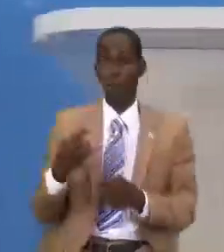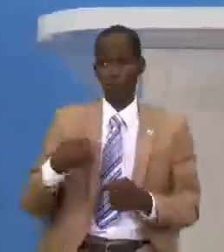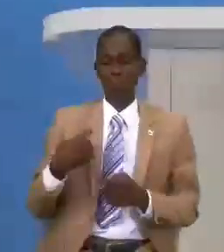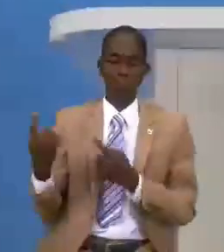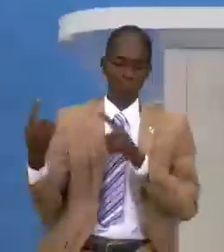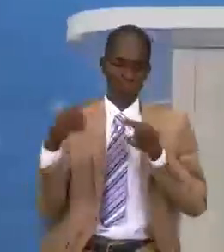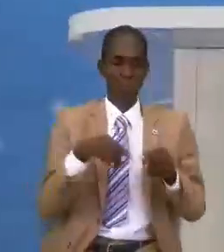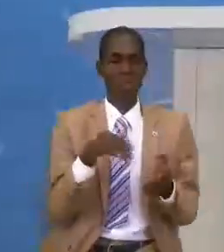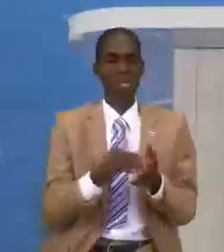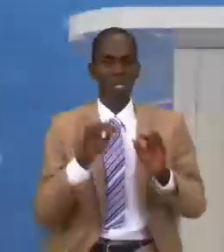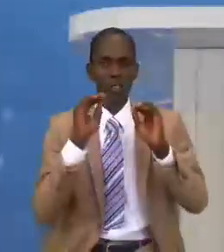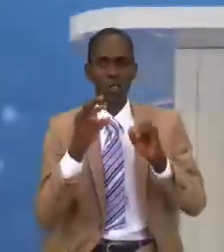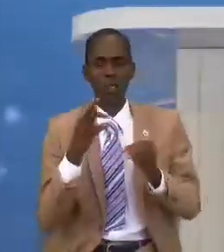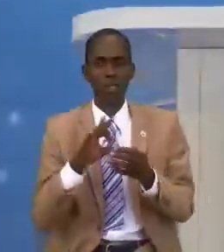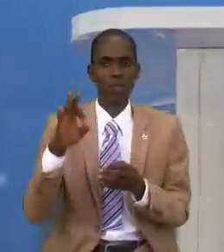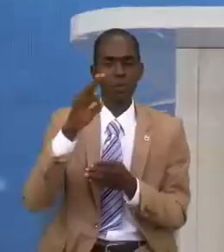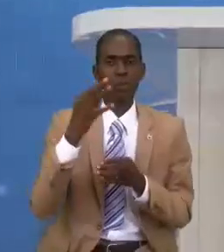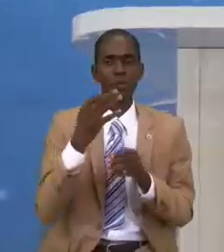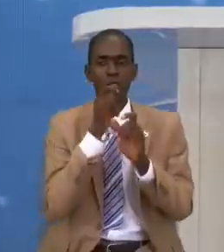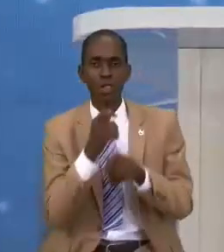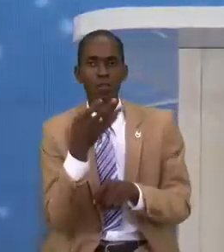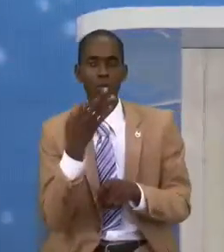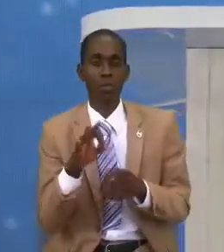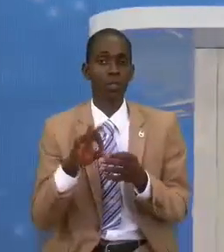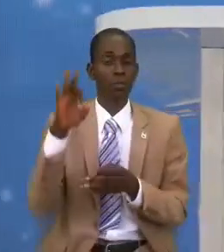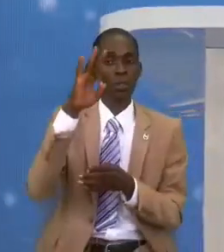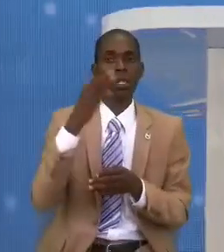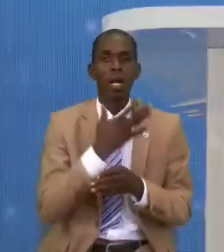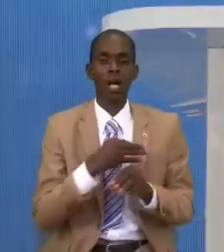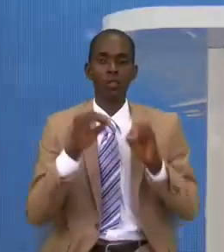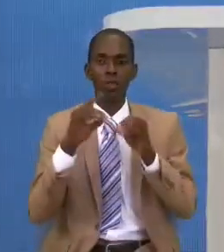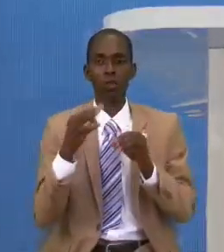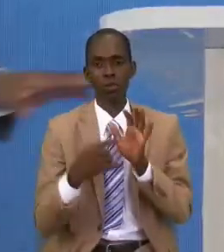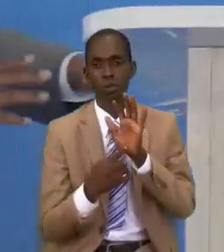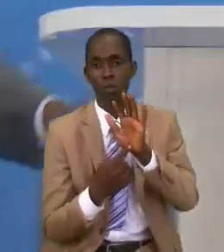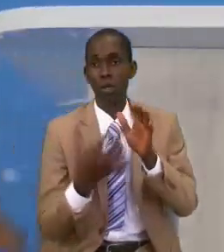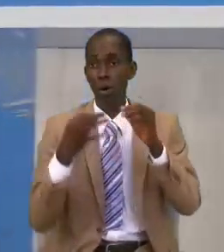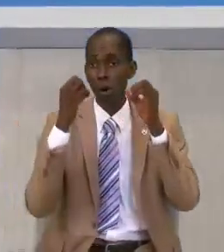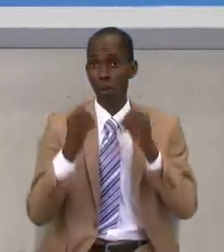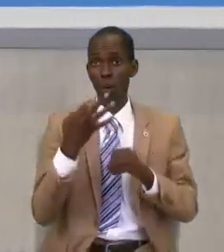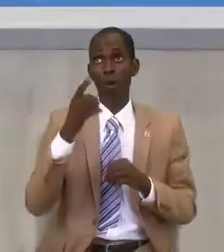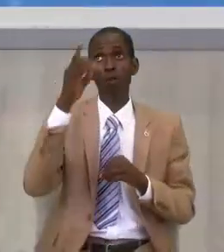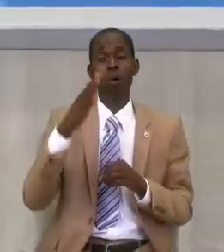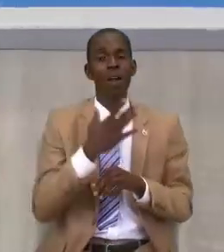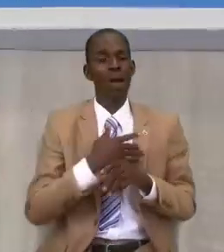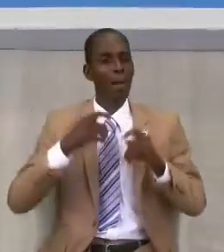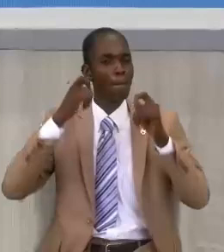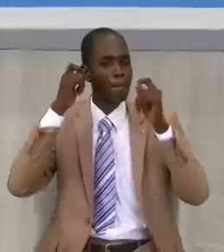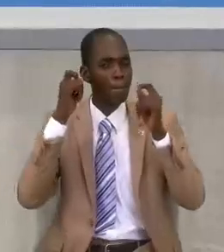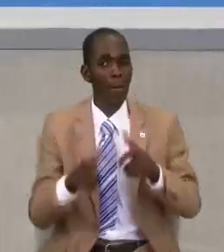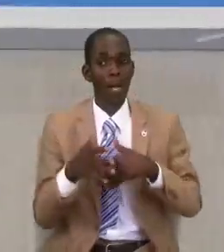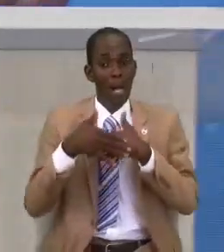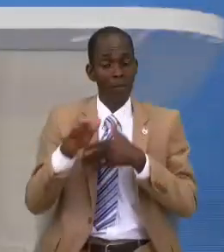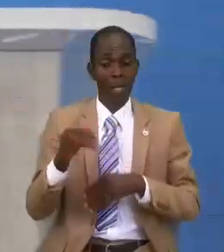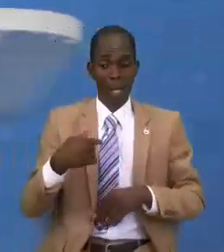of the power of God. This is where I'm going now. Immediately after I finished, I was going like this. A minister came to see